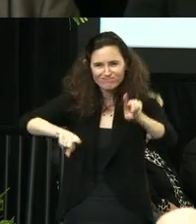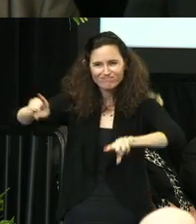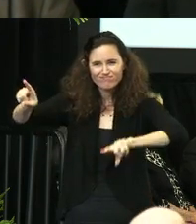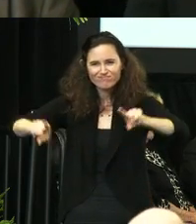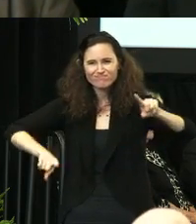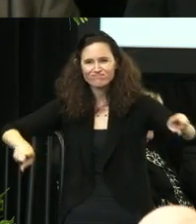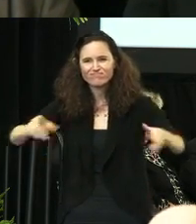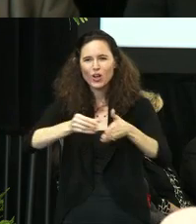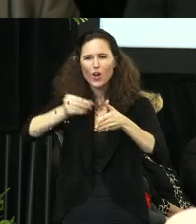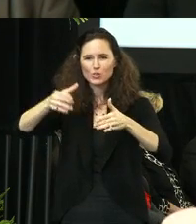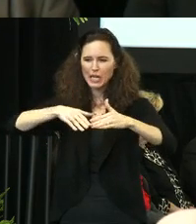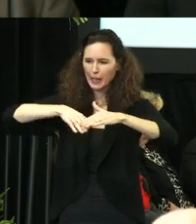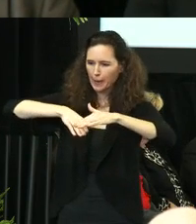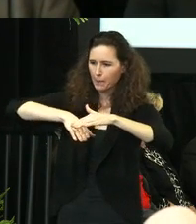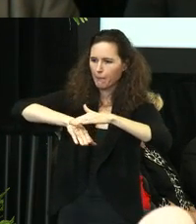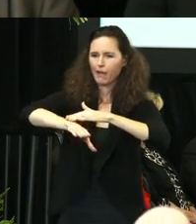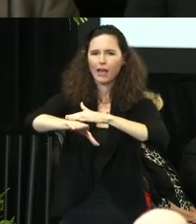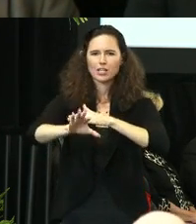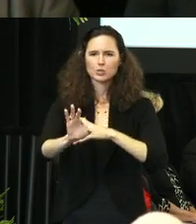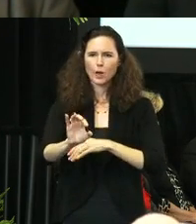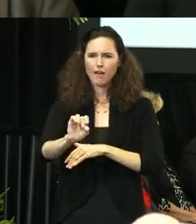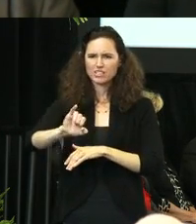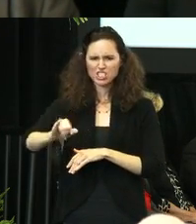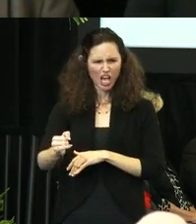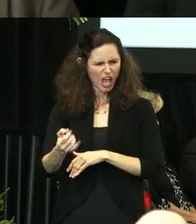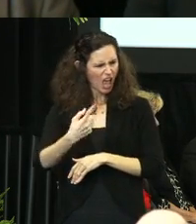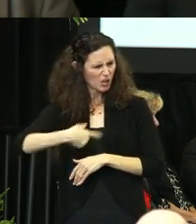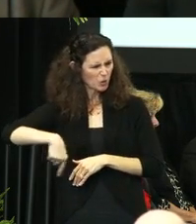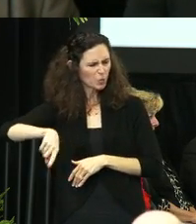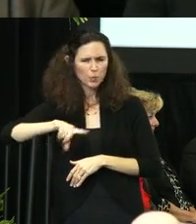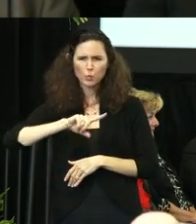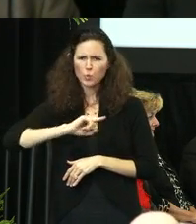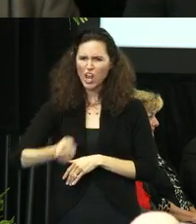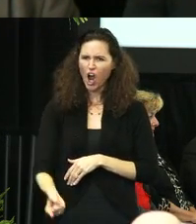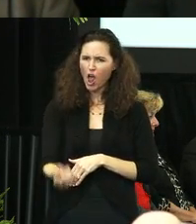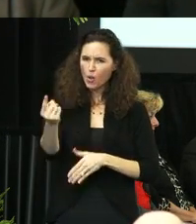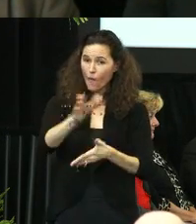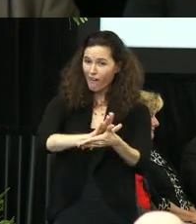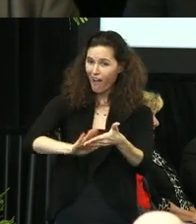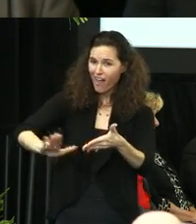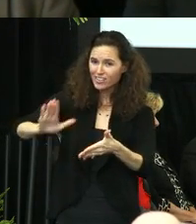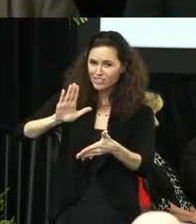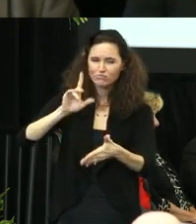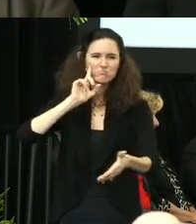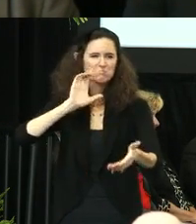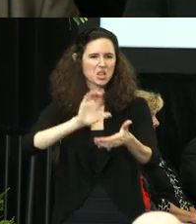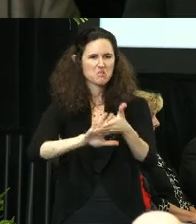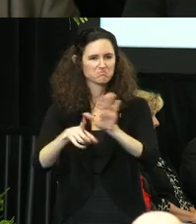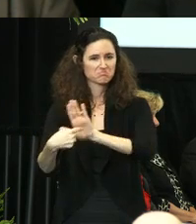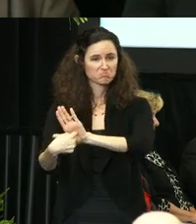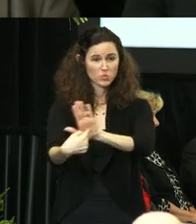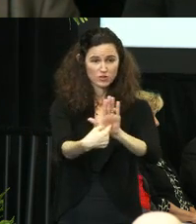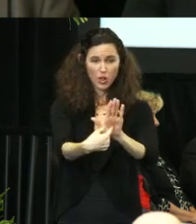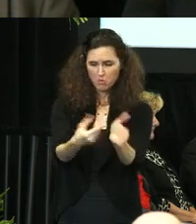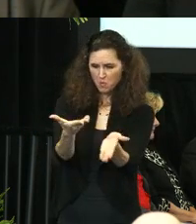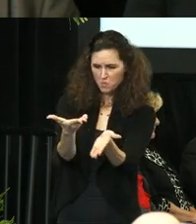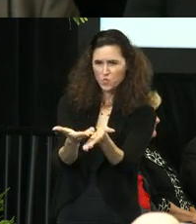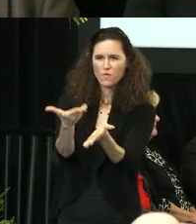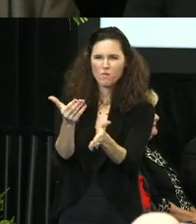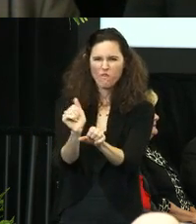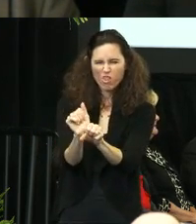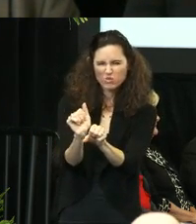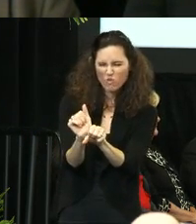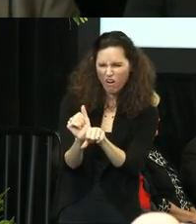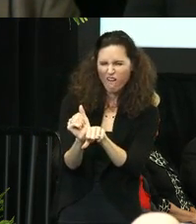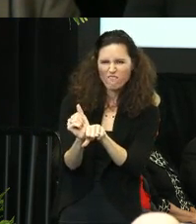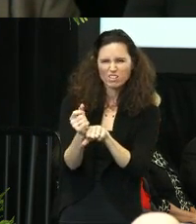step into FSCJ thinking we are one college. And I believe that we have shown them through our work together over this last